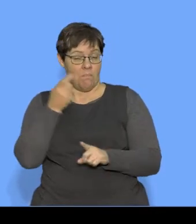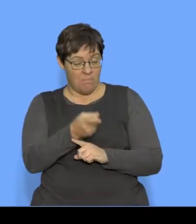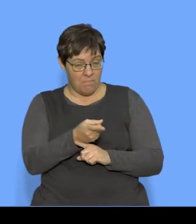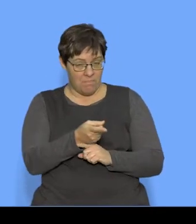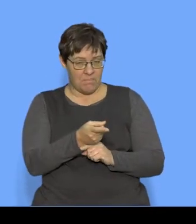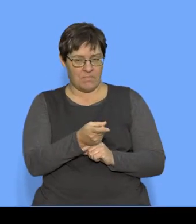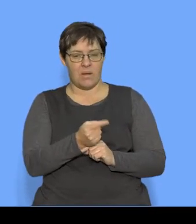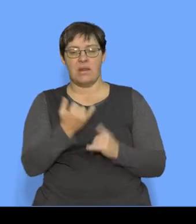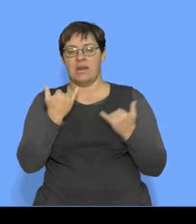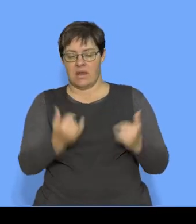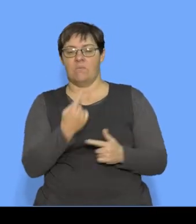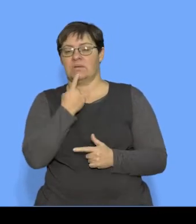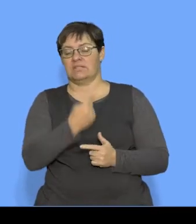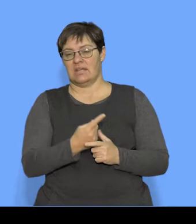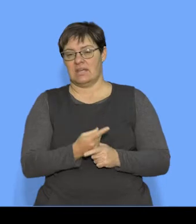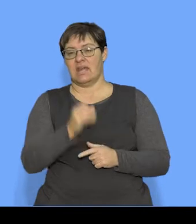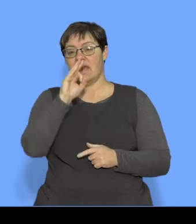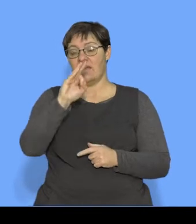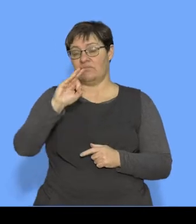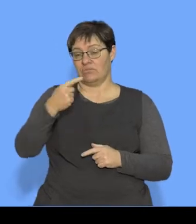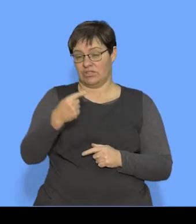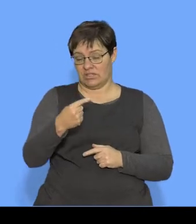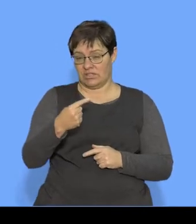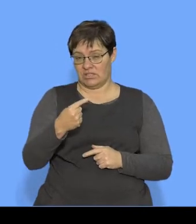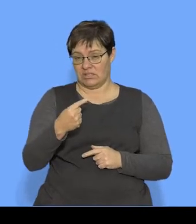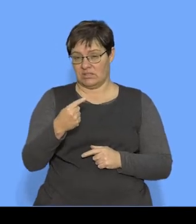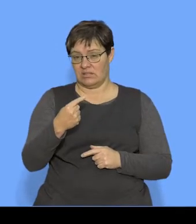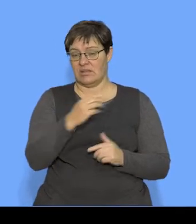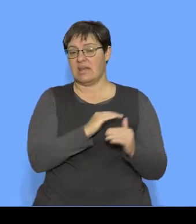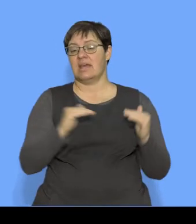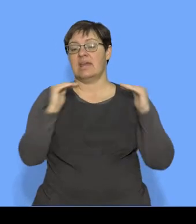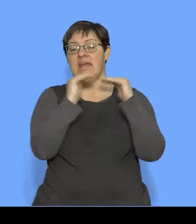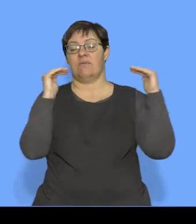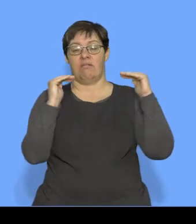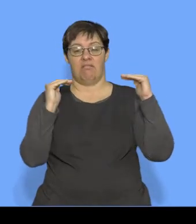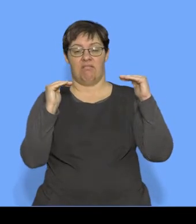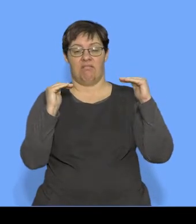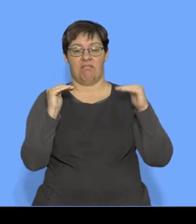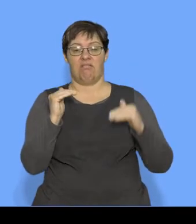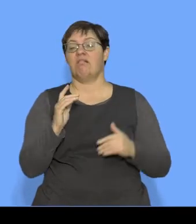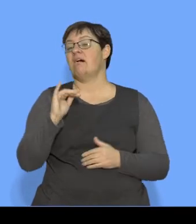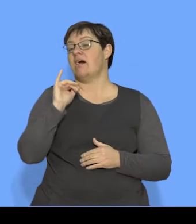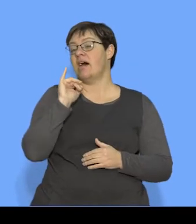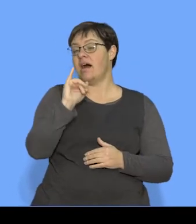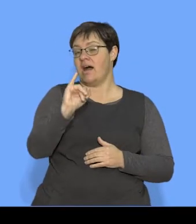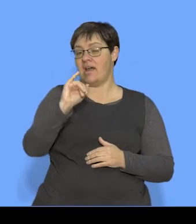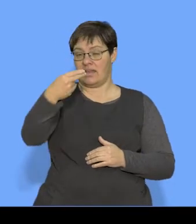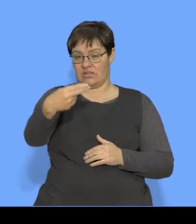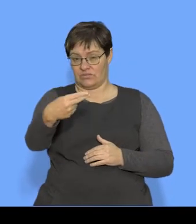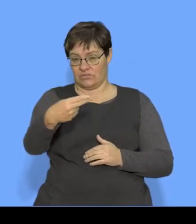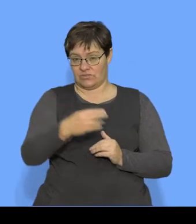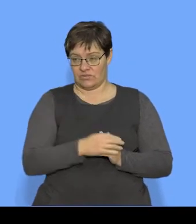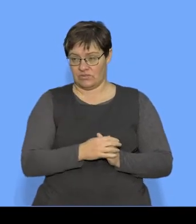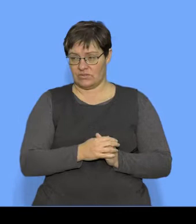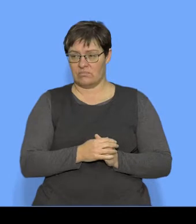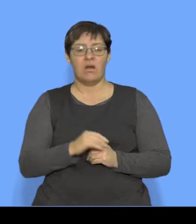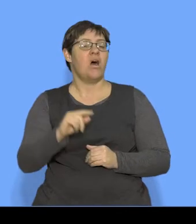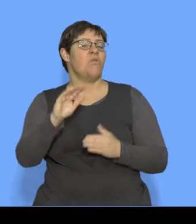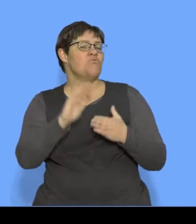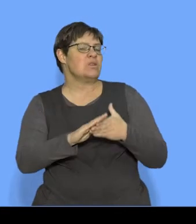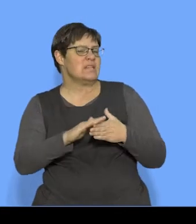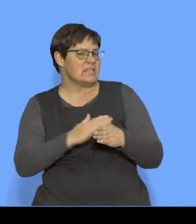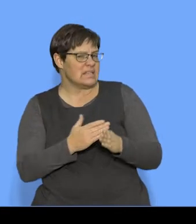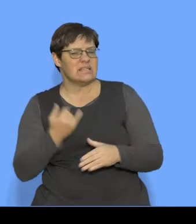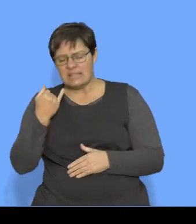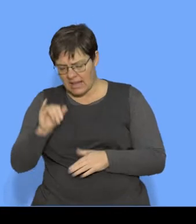then from there, I can then say FG is equals to IH.